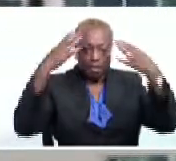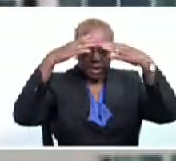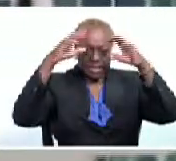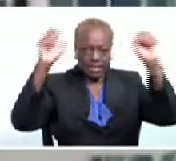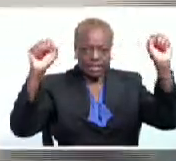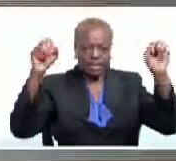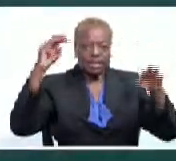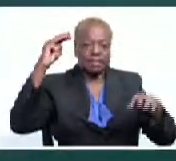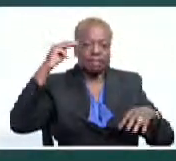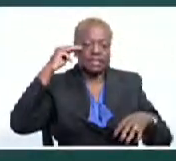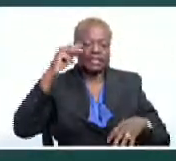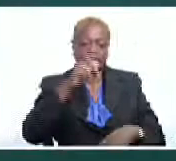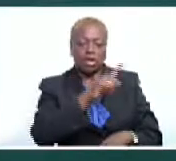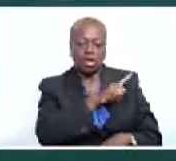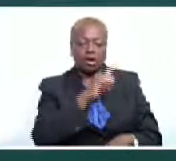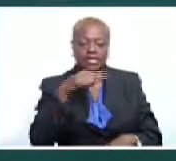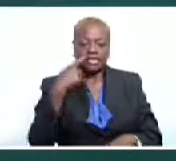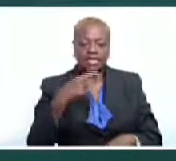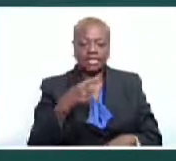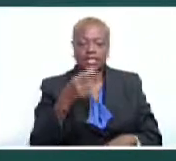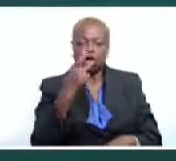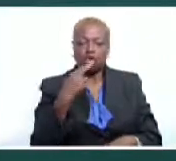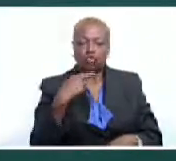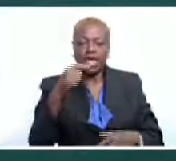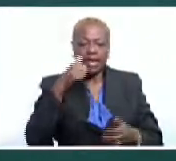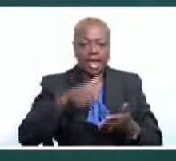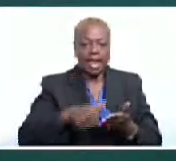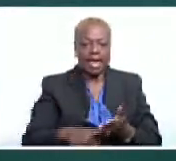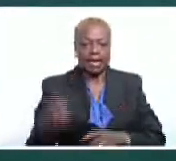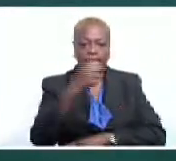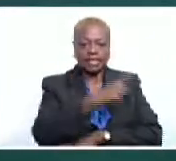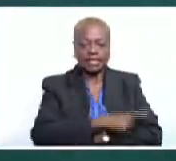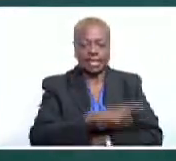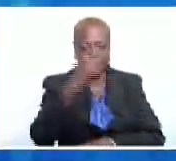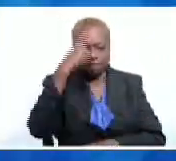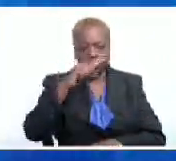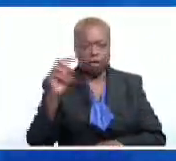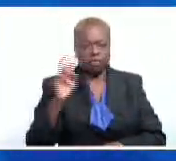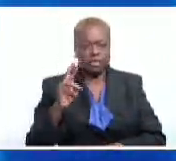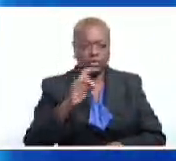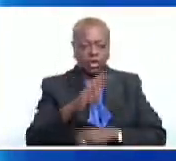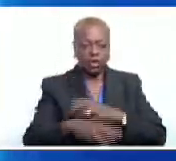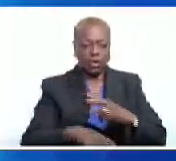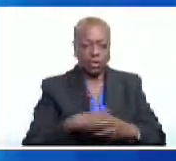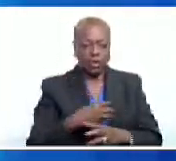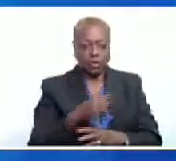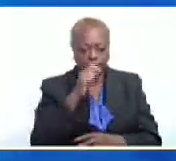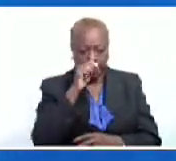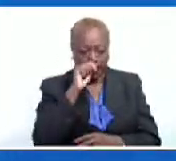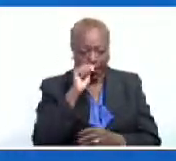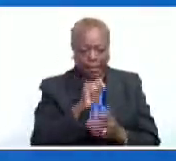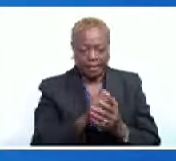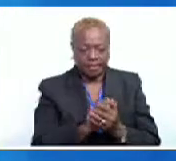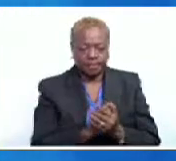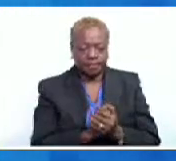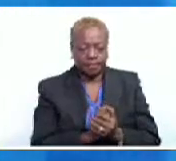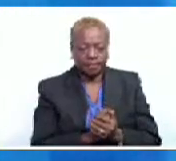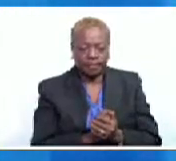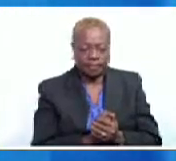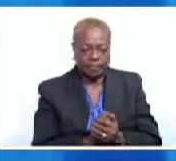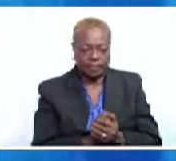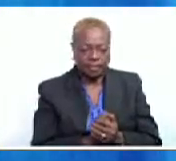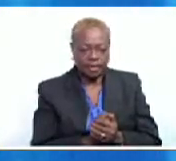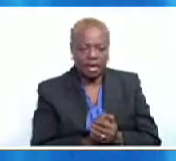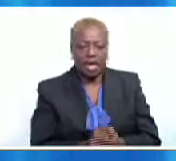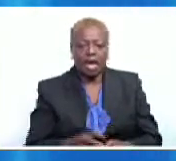Missy Lawrence says it's a red letter day for Resort World. Nice to see the team members back. These are a